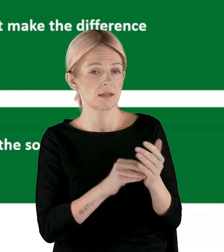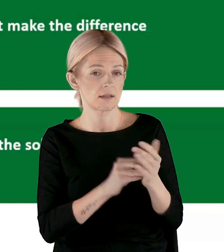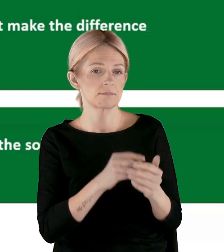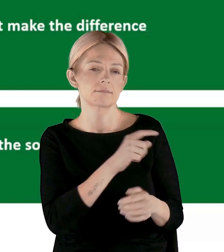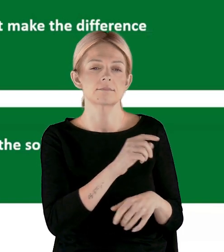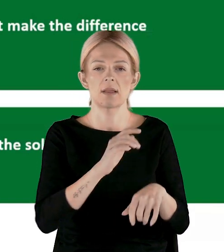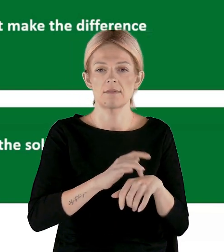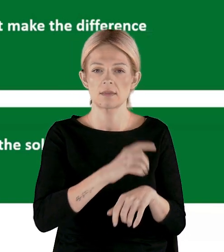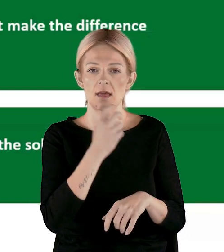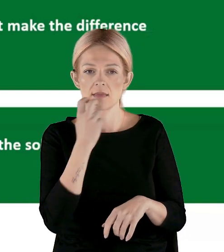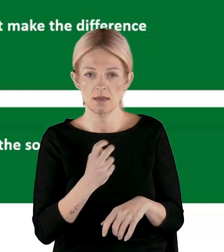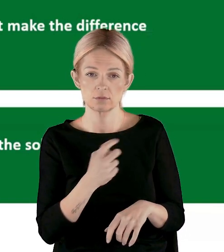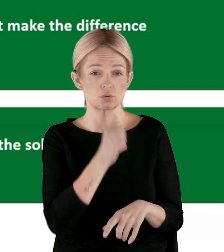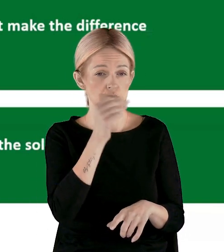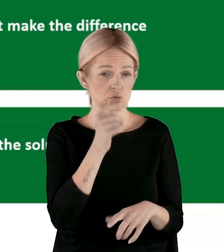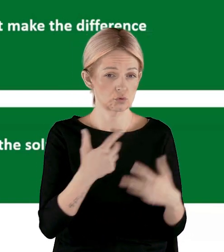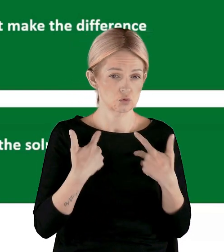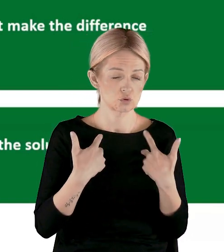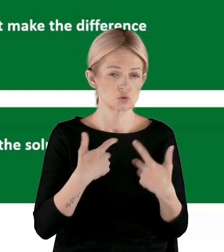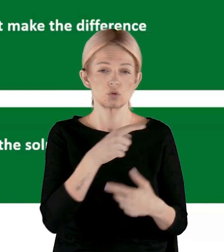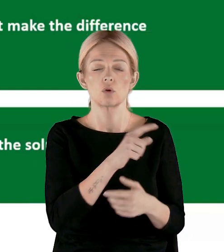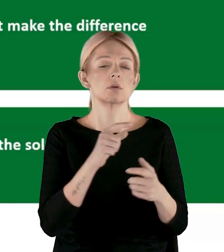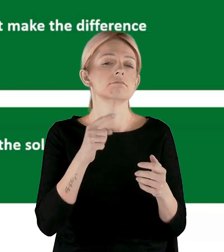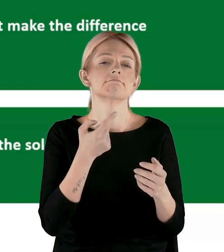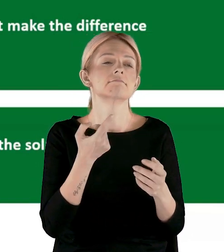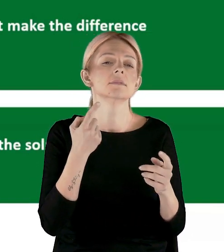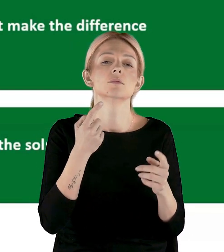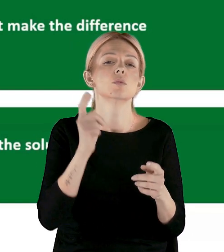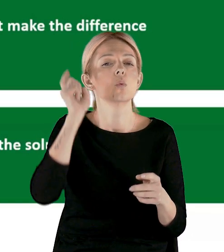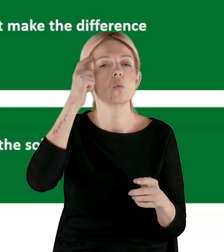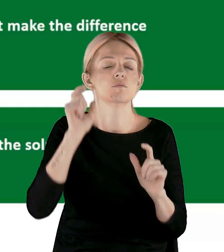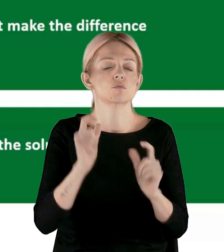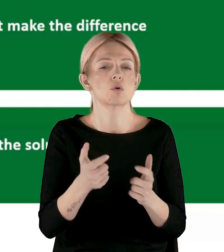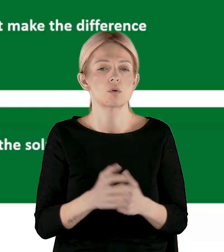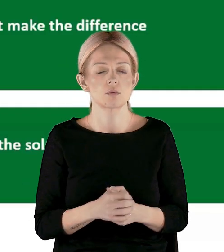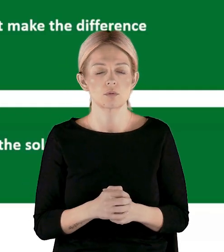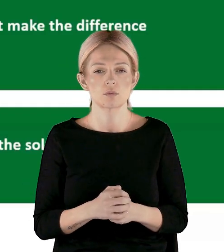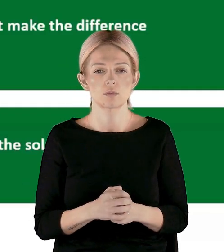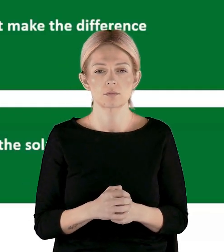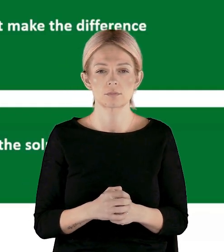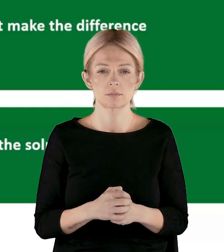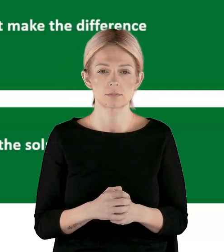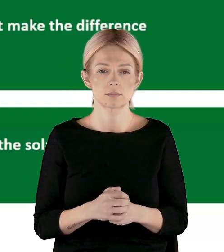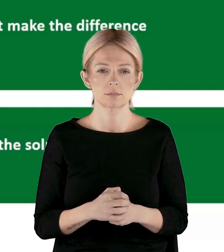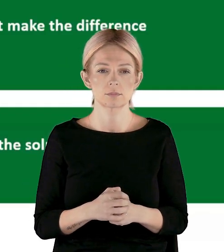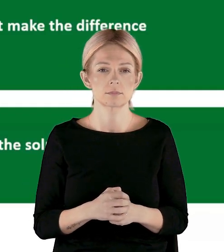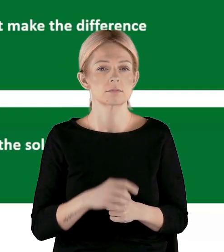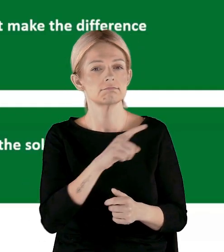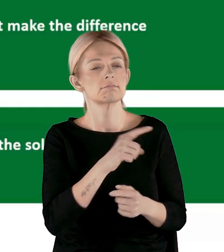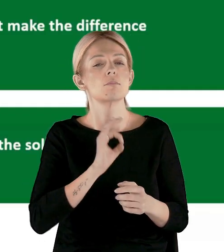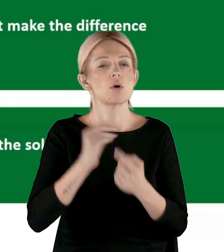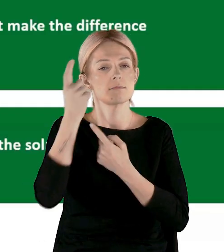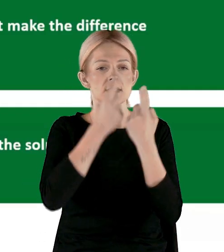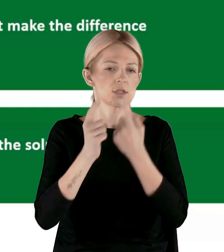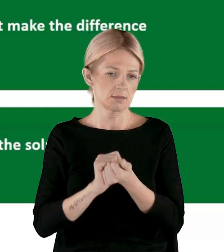So, good energy efficiency practices in everyday life are mainly so changing the way that